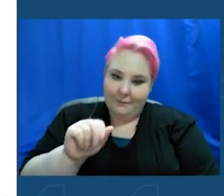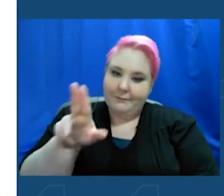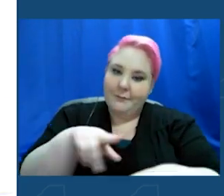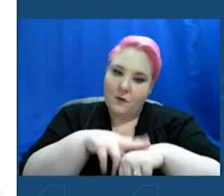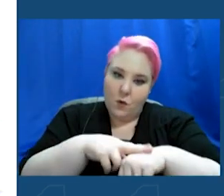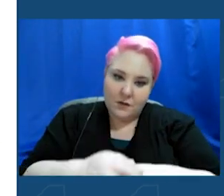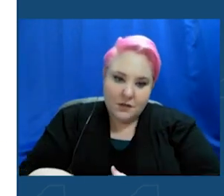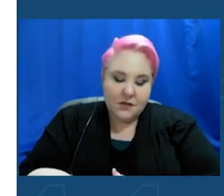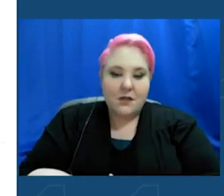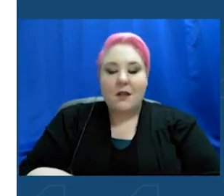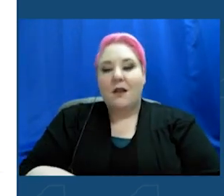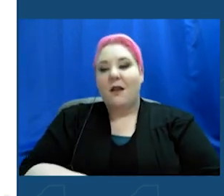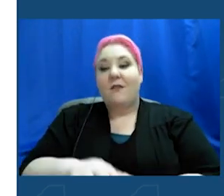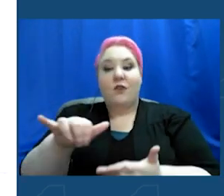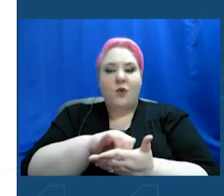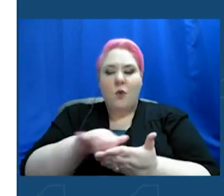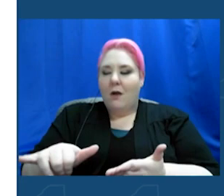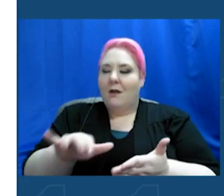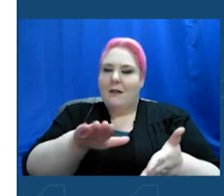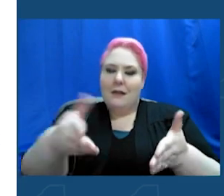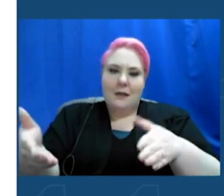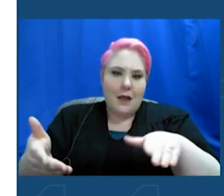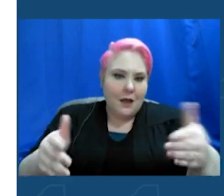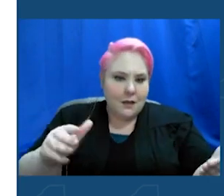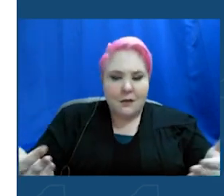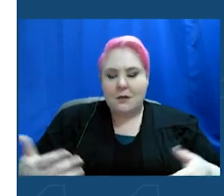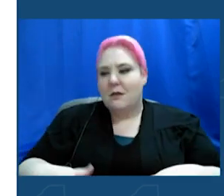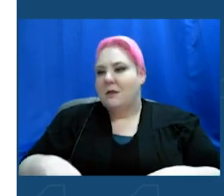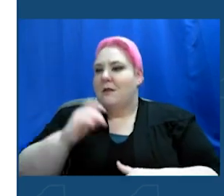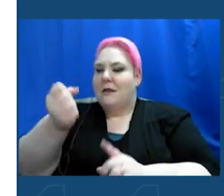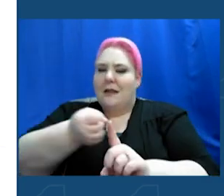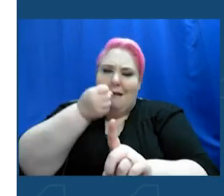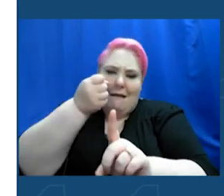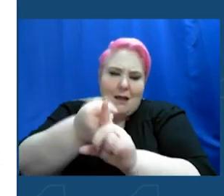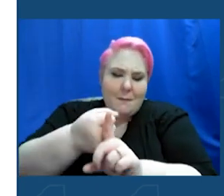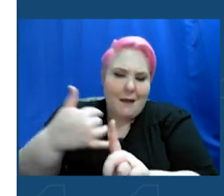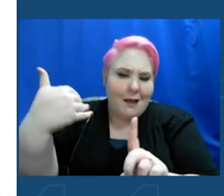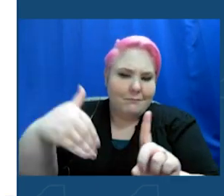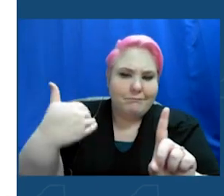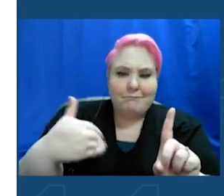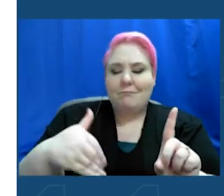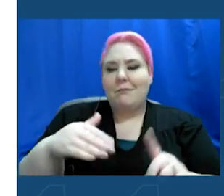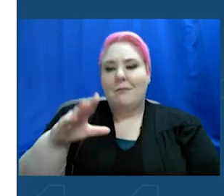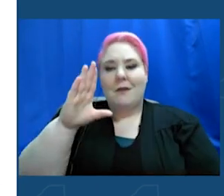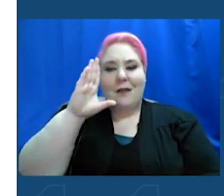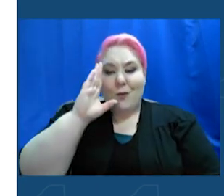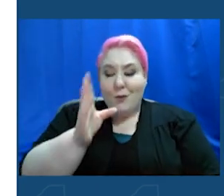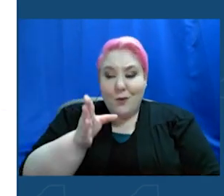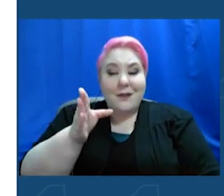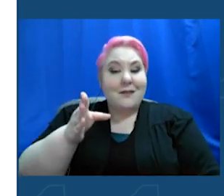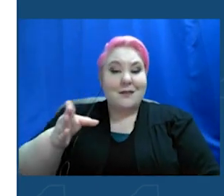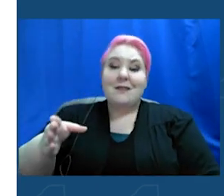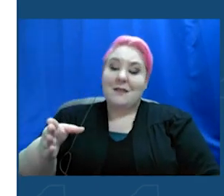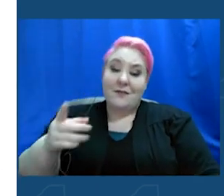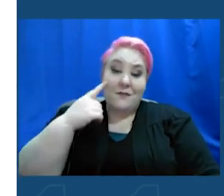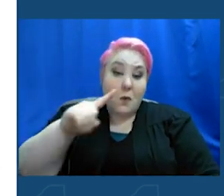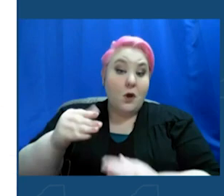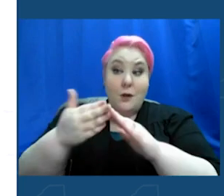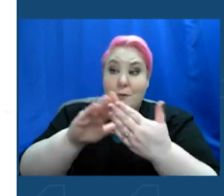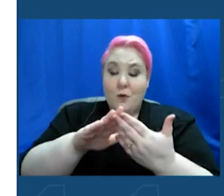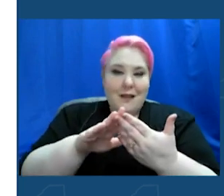New York City, the loss of lives, the impact that would cause to communities is almost